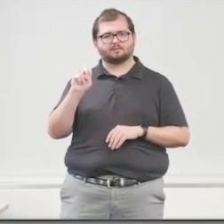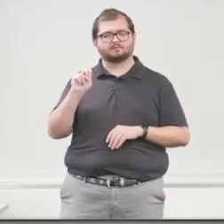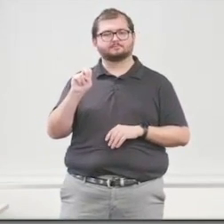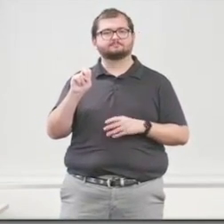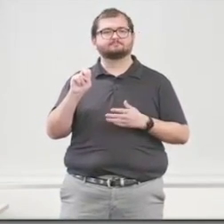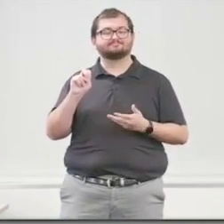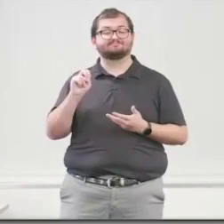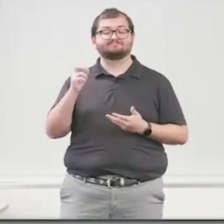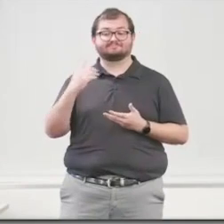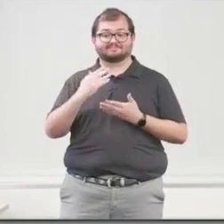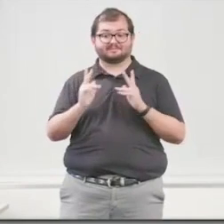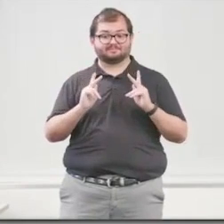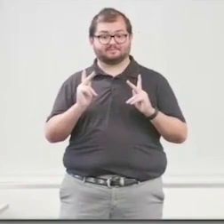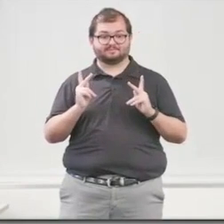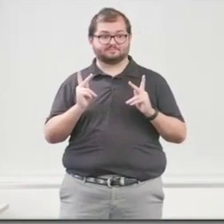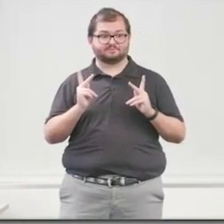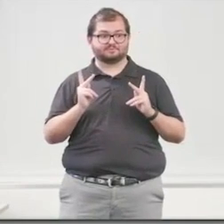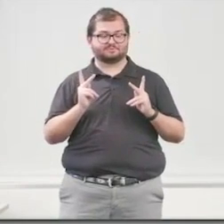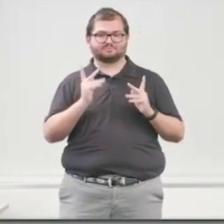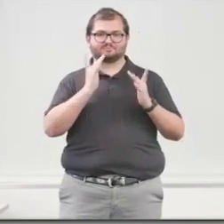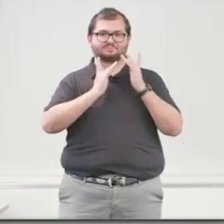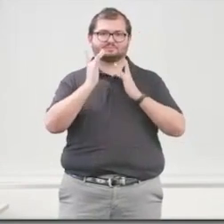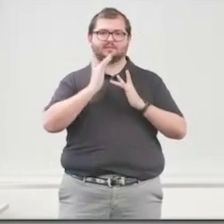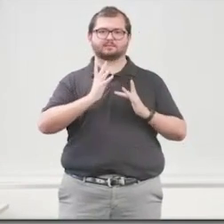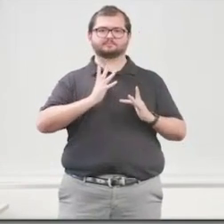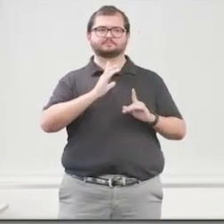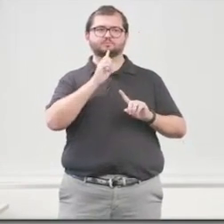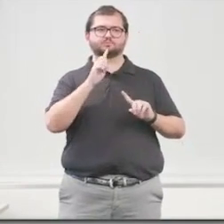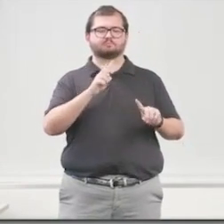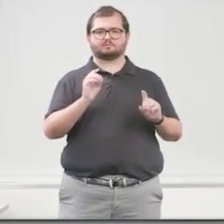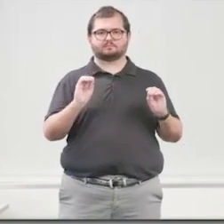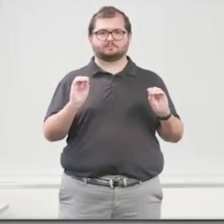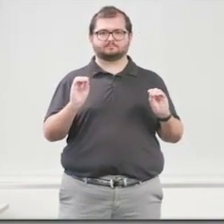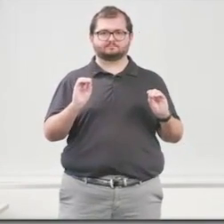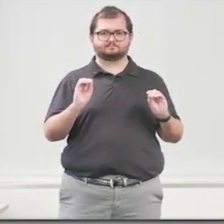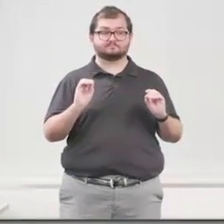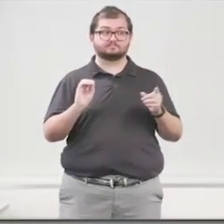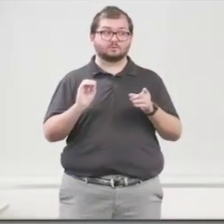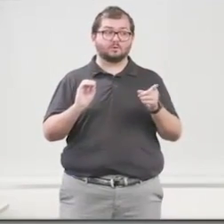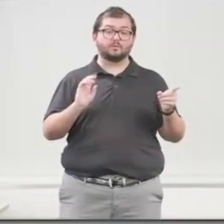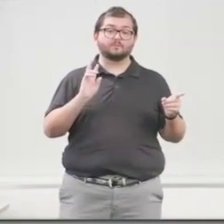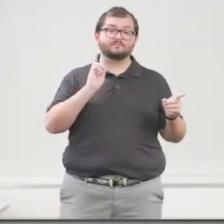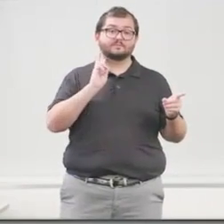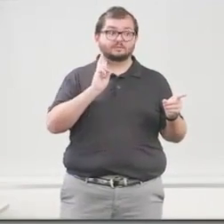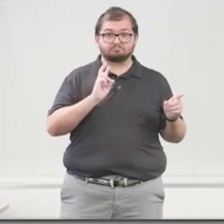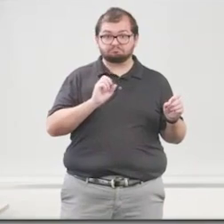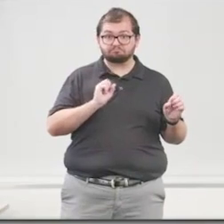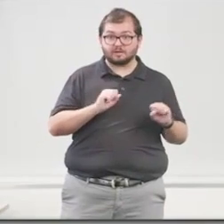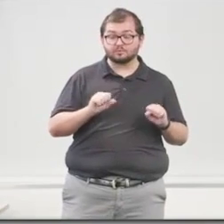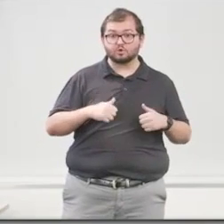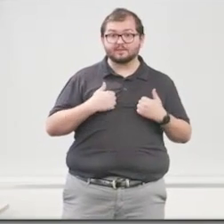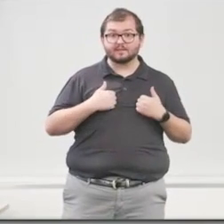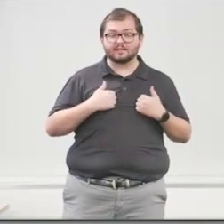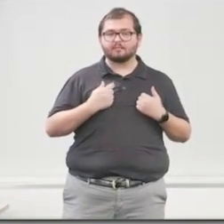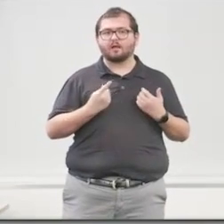the lack of sophisticated response to an incident like that, some of the victims who may have survived simply